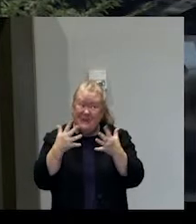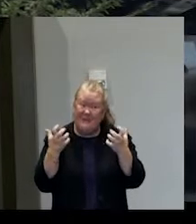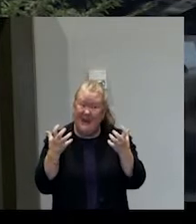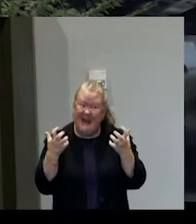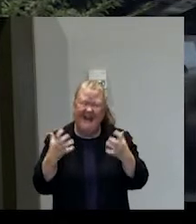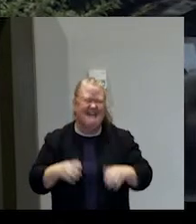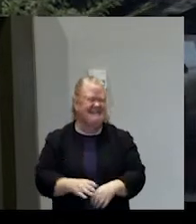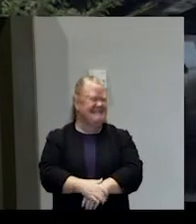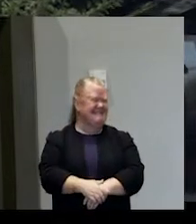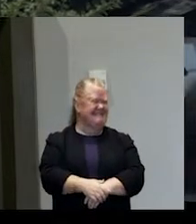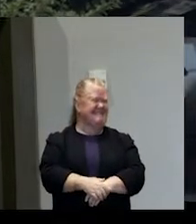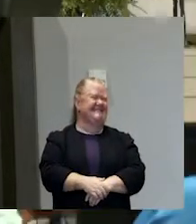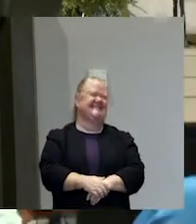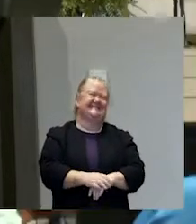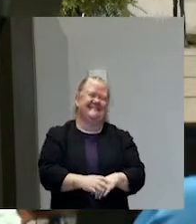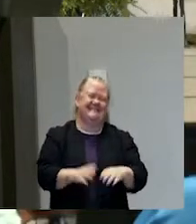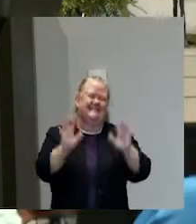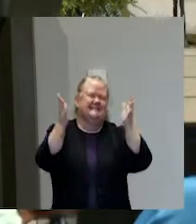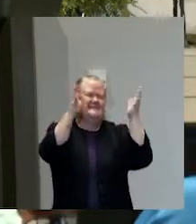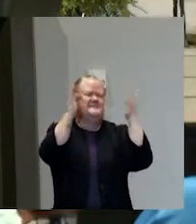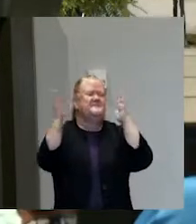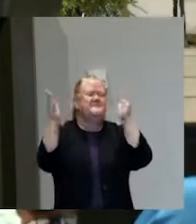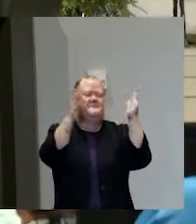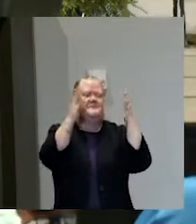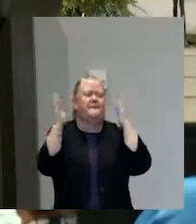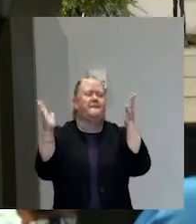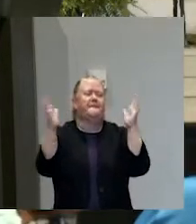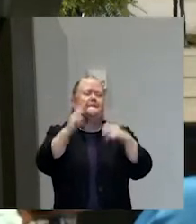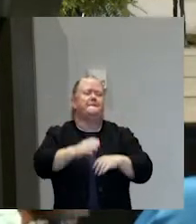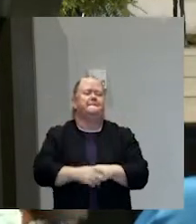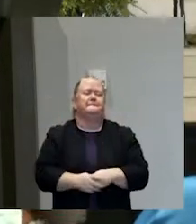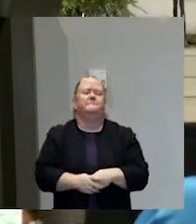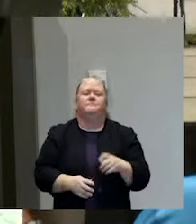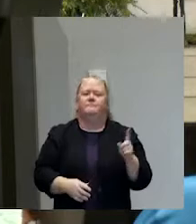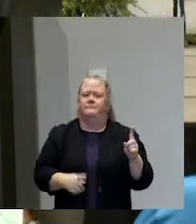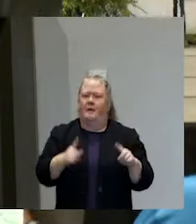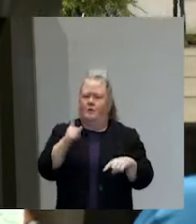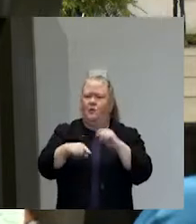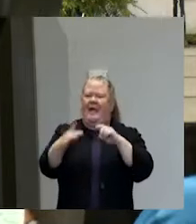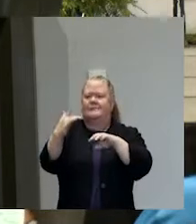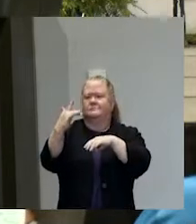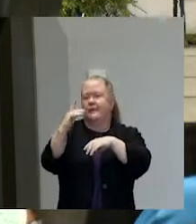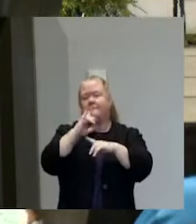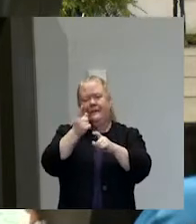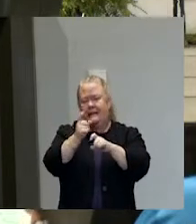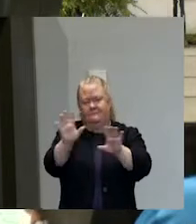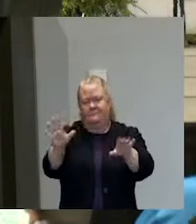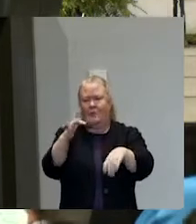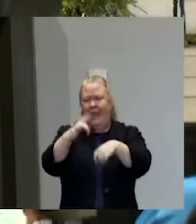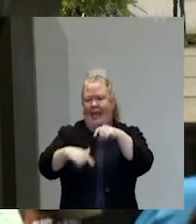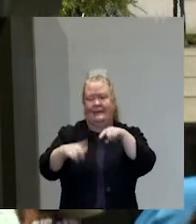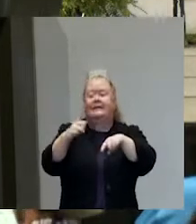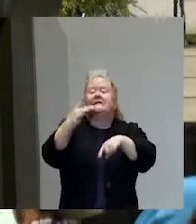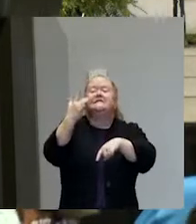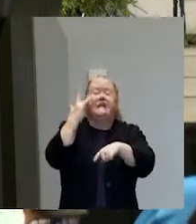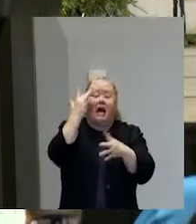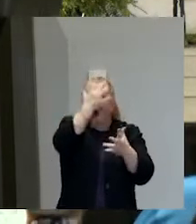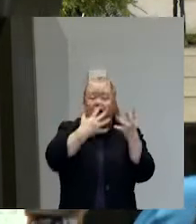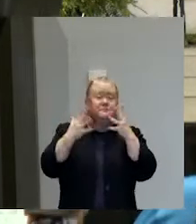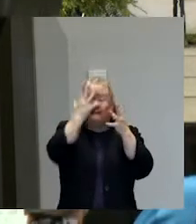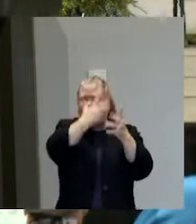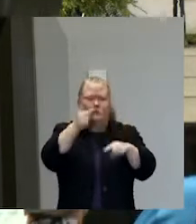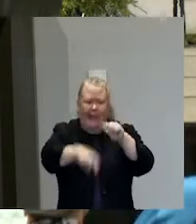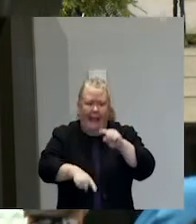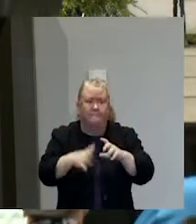I think we can make that happen. But also, I think it's cool that you're doing that. But you can't touch my face. But I want to watch it. I